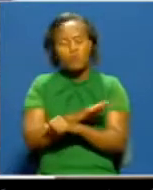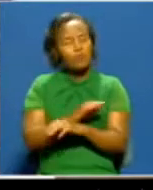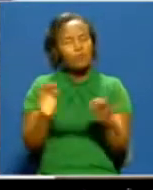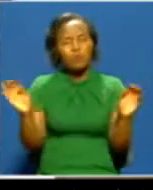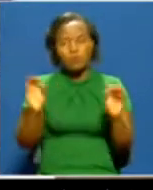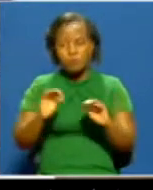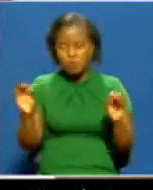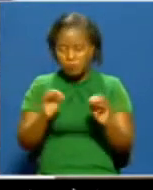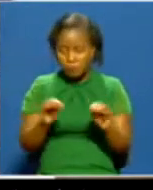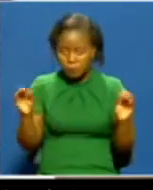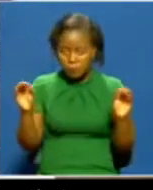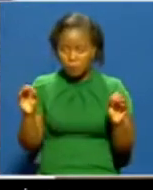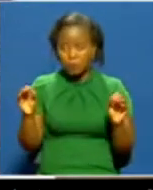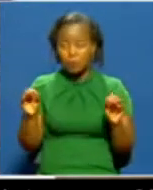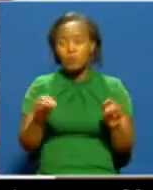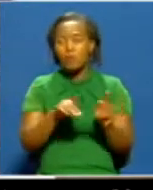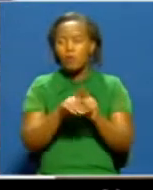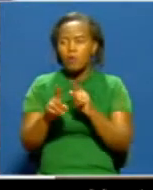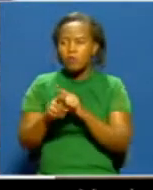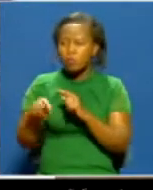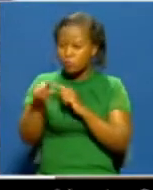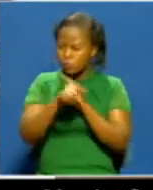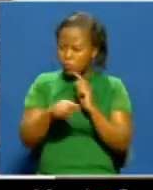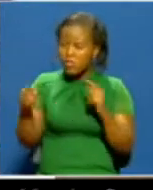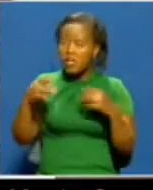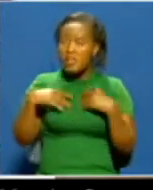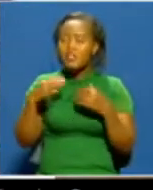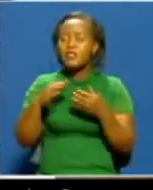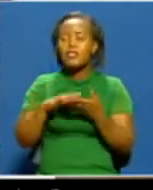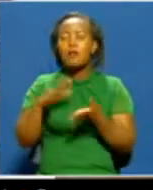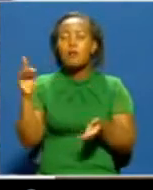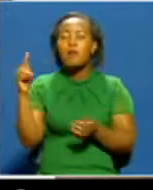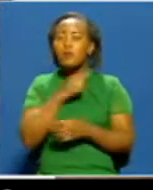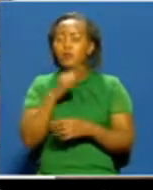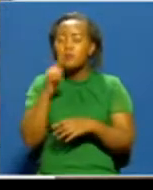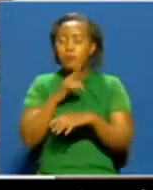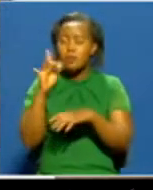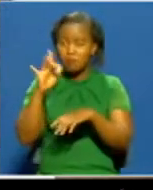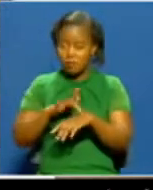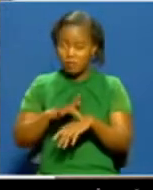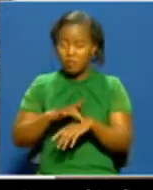you are saying that we were at a peak, for example, I am aware that